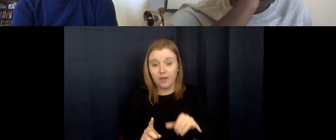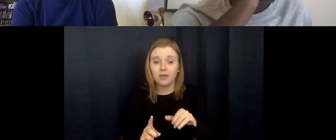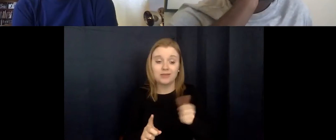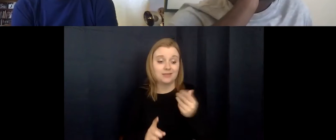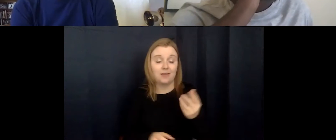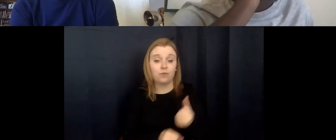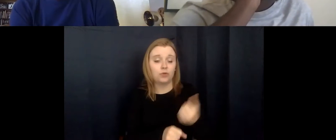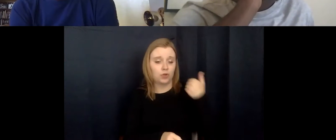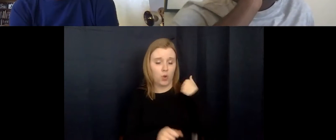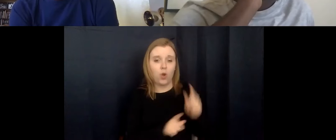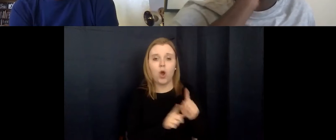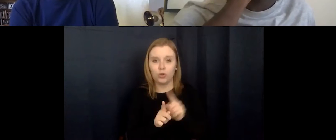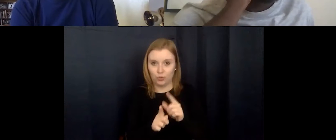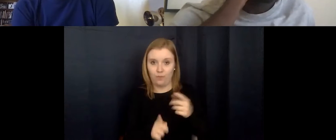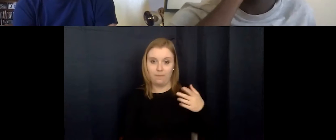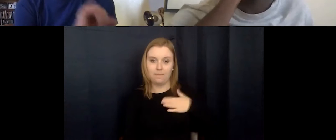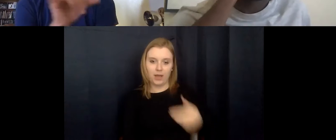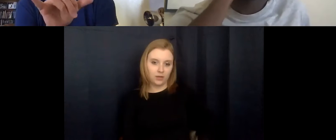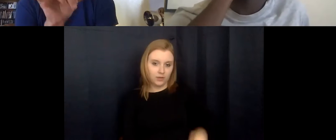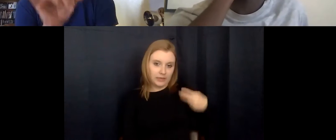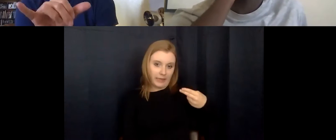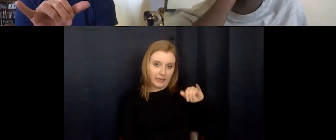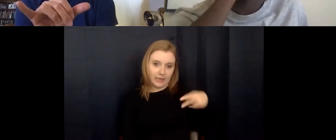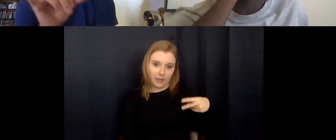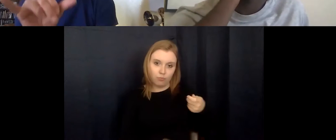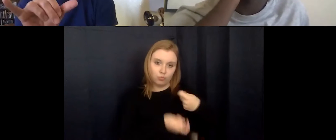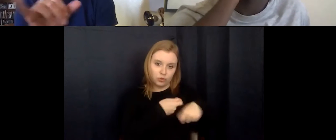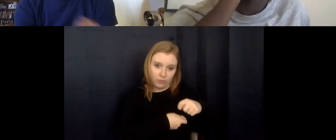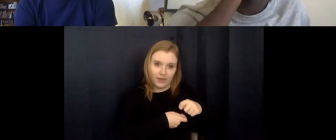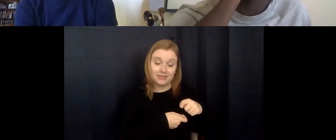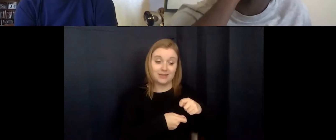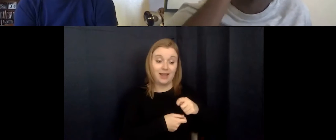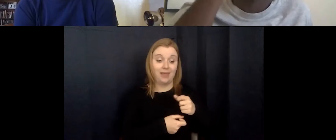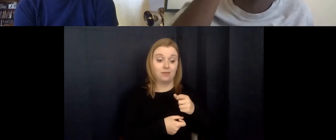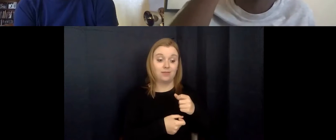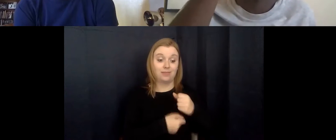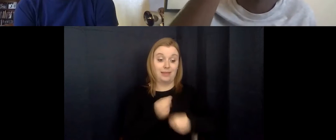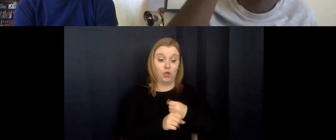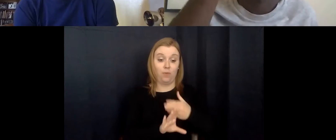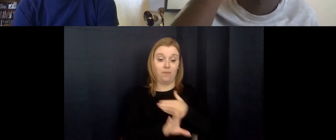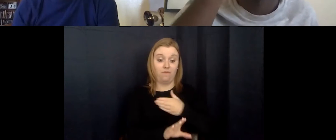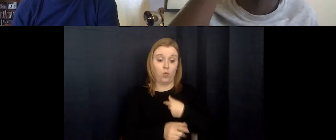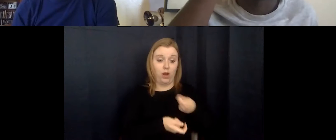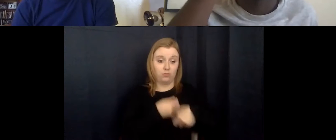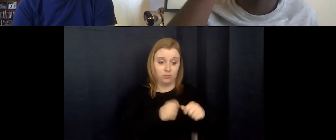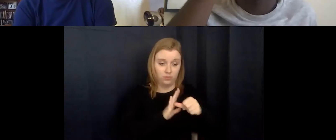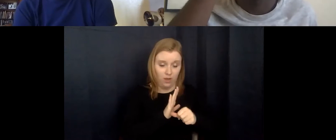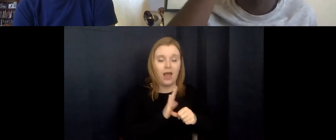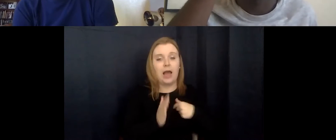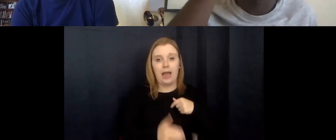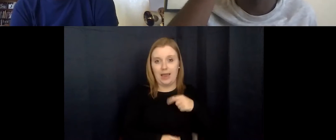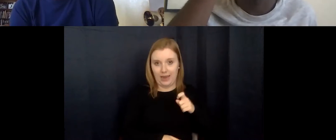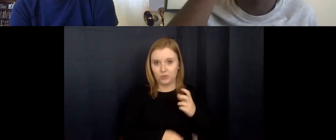had my hip replaced, and for the year before my hip was replaced, I also needed a cane to walk